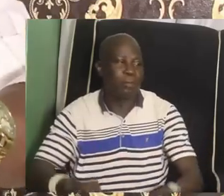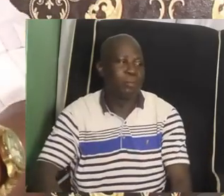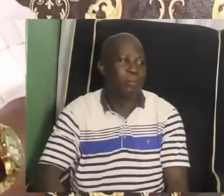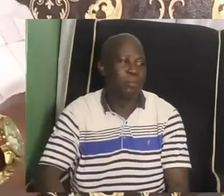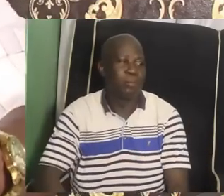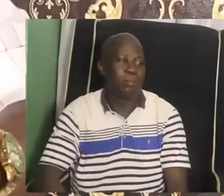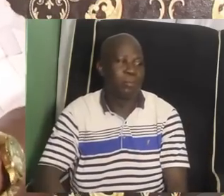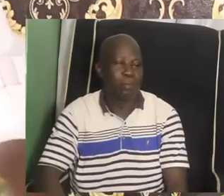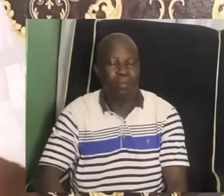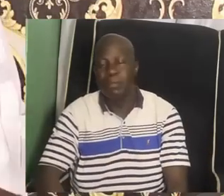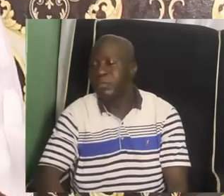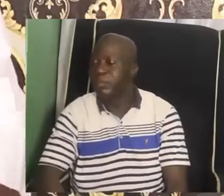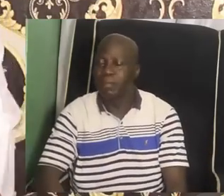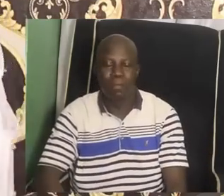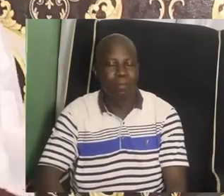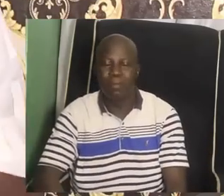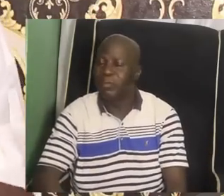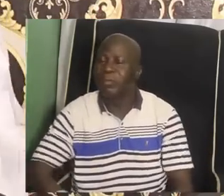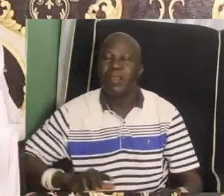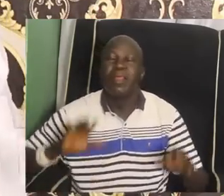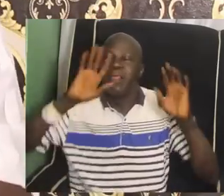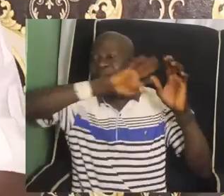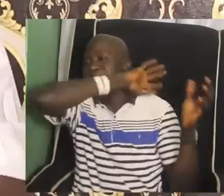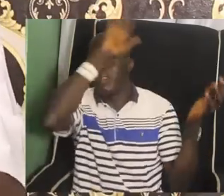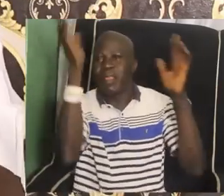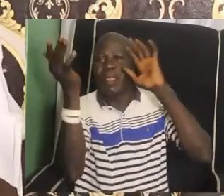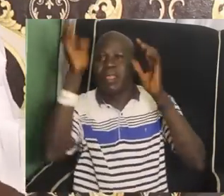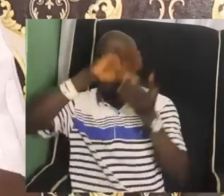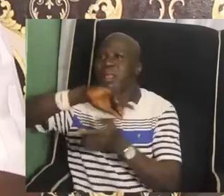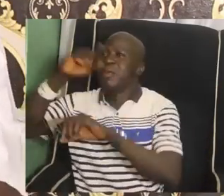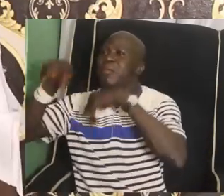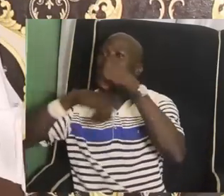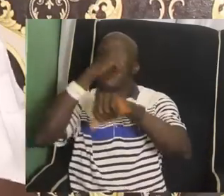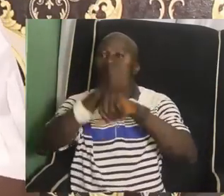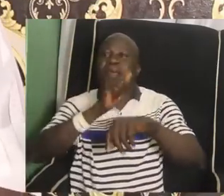aye raye la pata ti mo goju le o aye raye la pata ti mo gbo le o